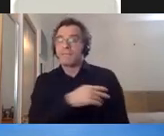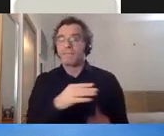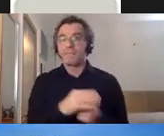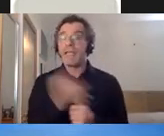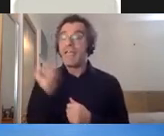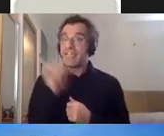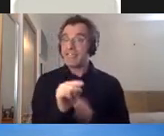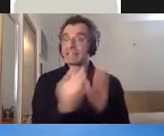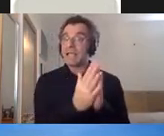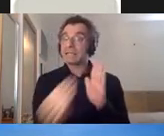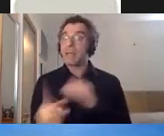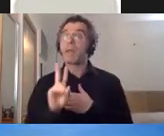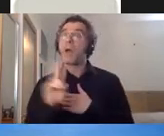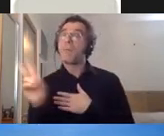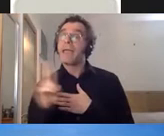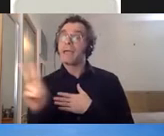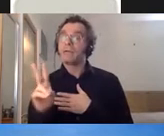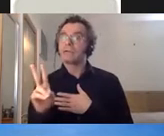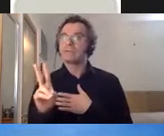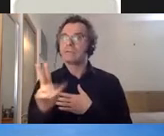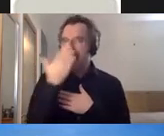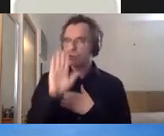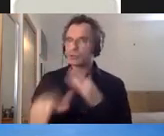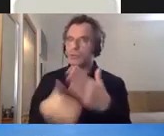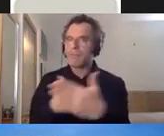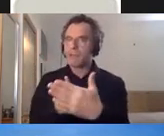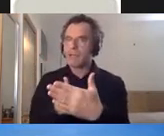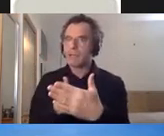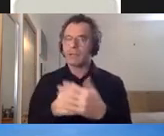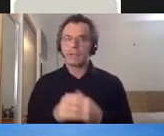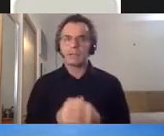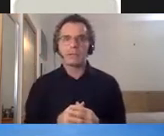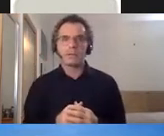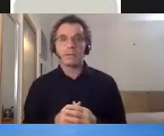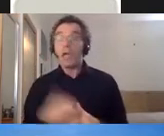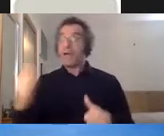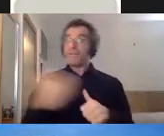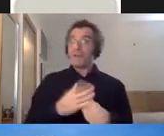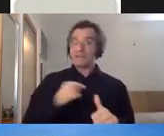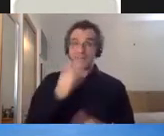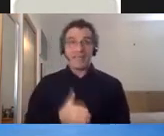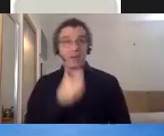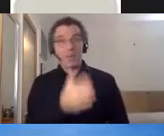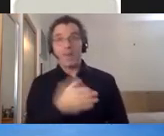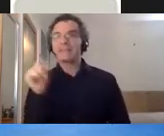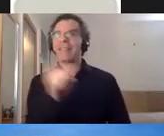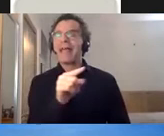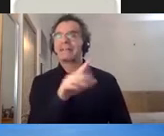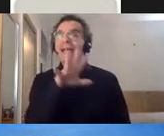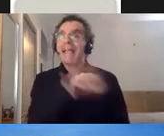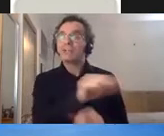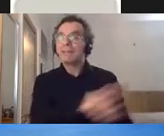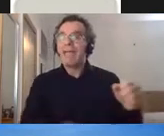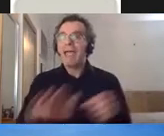one example of a parent facing attitudinal barriers. The first one I went to, which was our catchment school, the